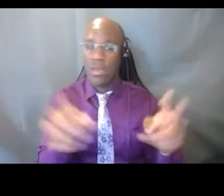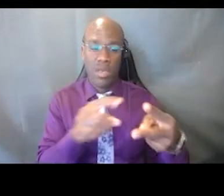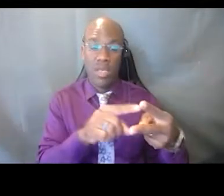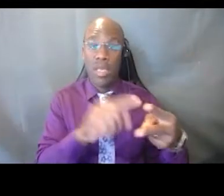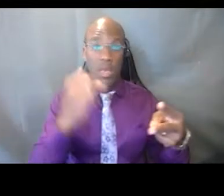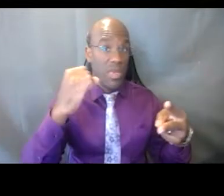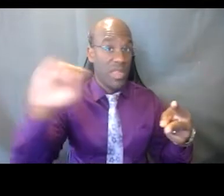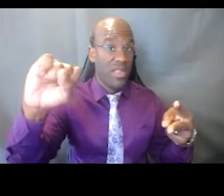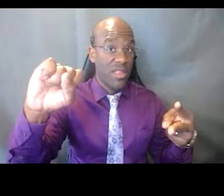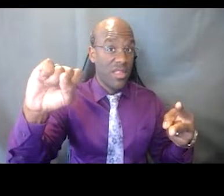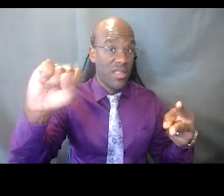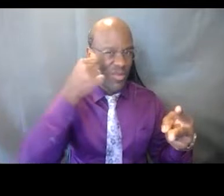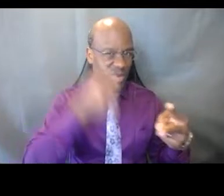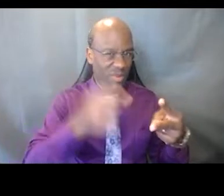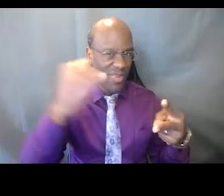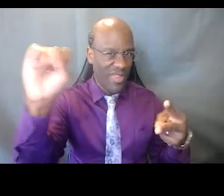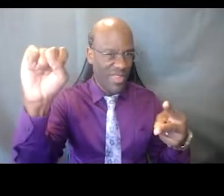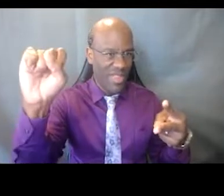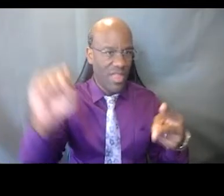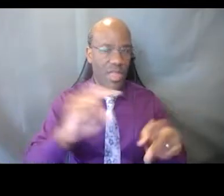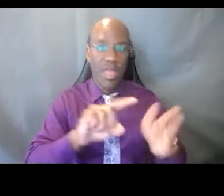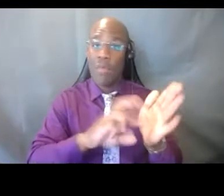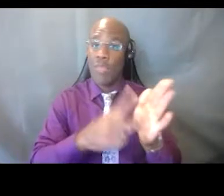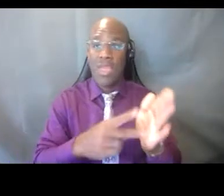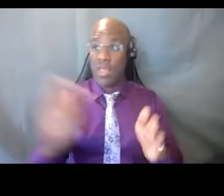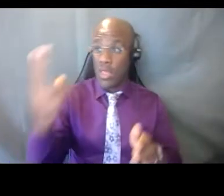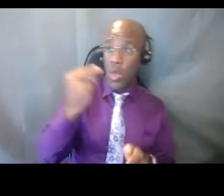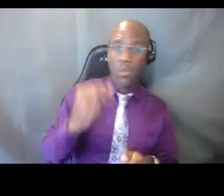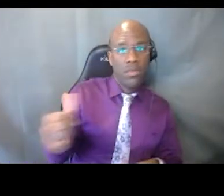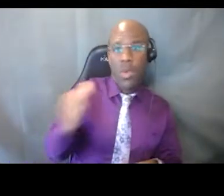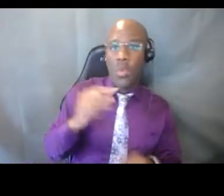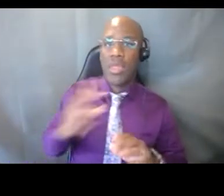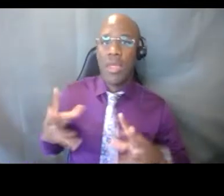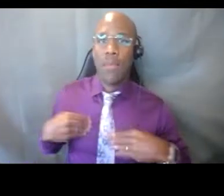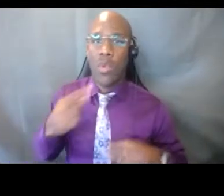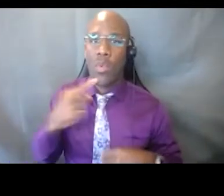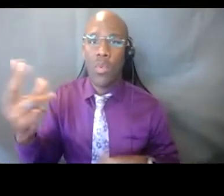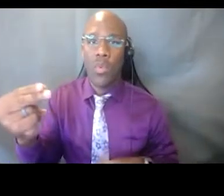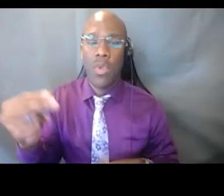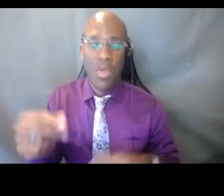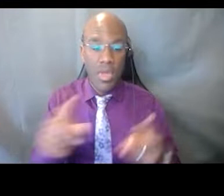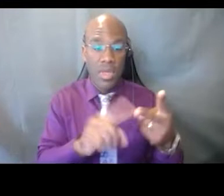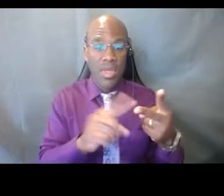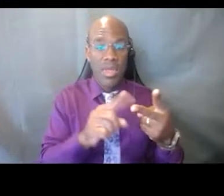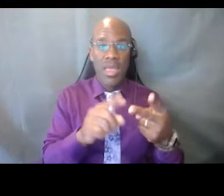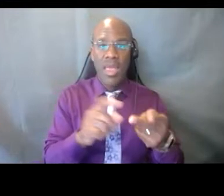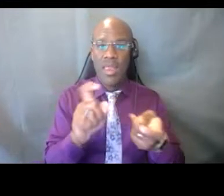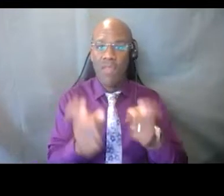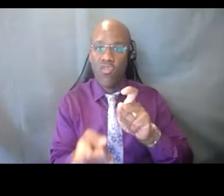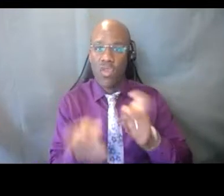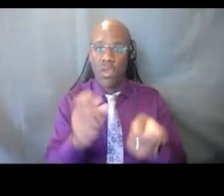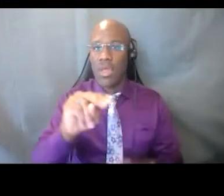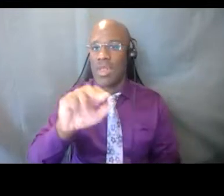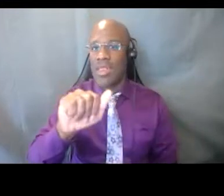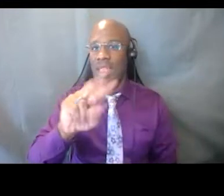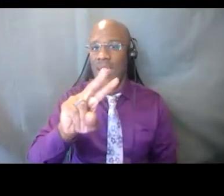capital, which was not taking over an answer, and then navigational capital, which is being able to maneuver and navigate spaces that were built